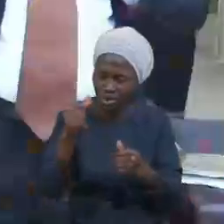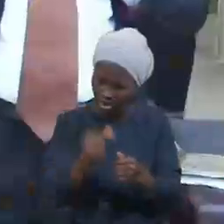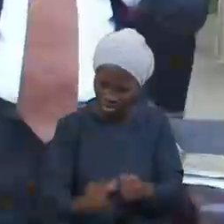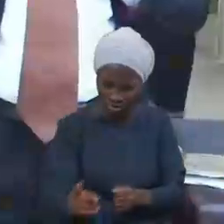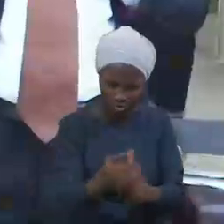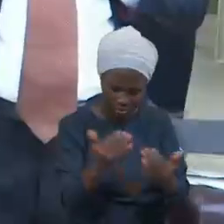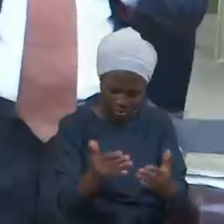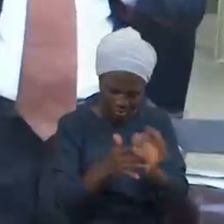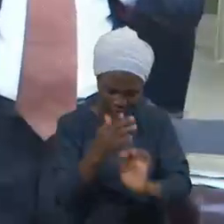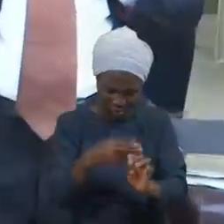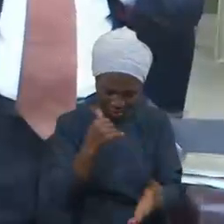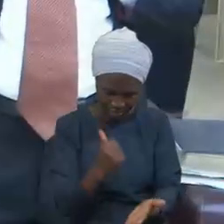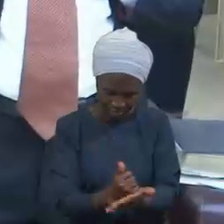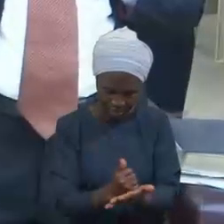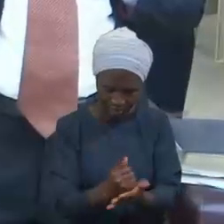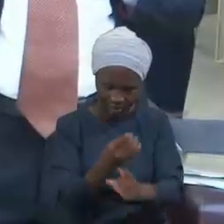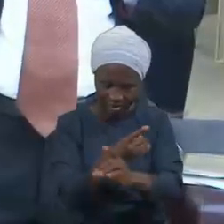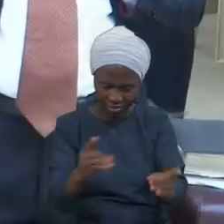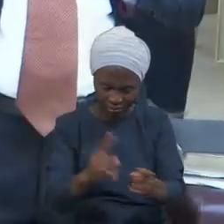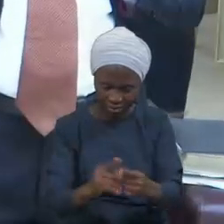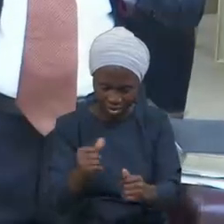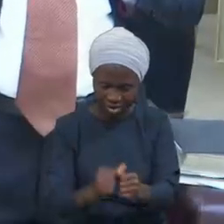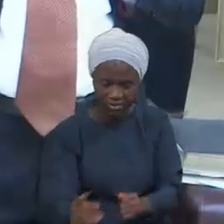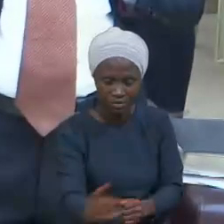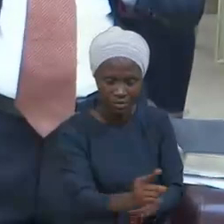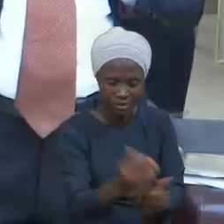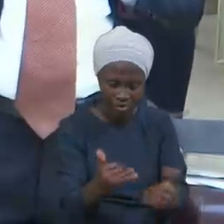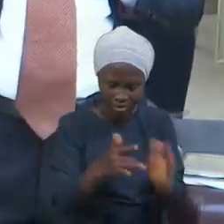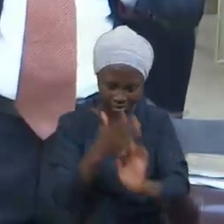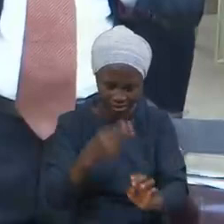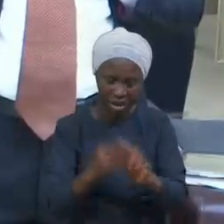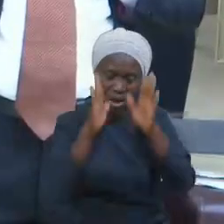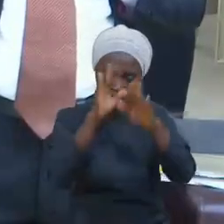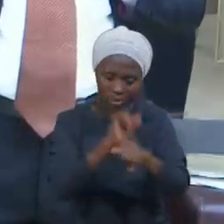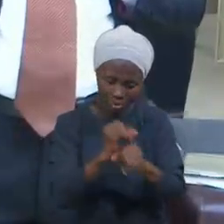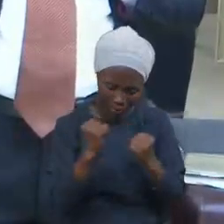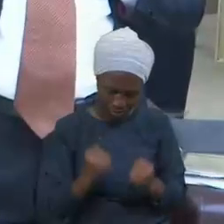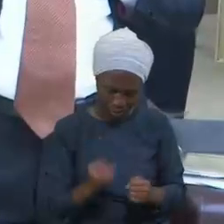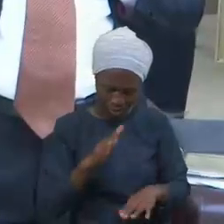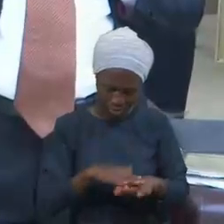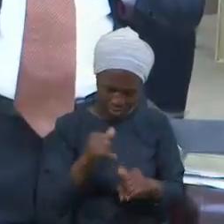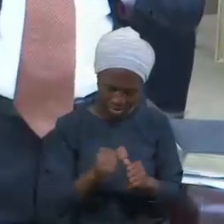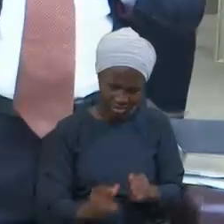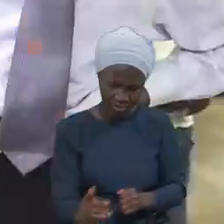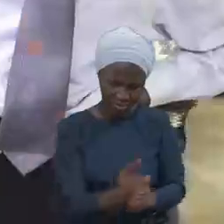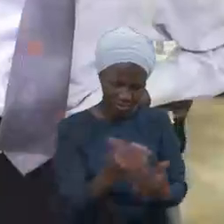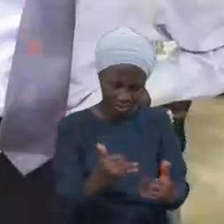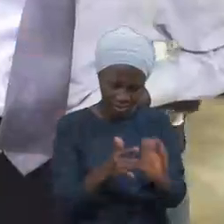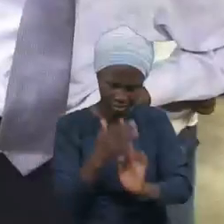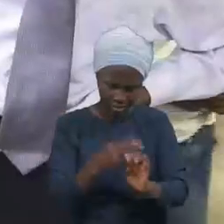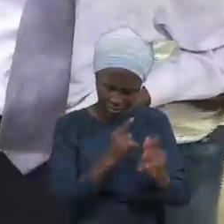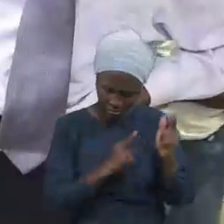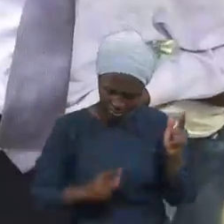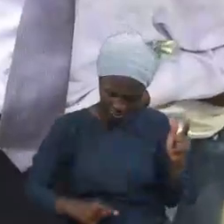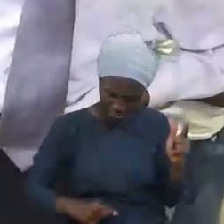now. Deliverance to everyone now. Miracle power upon everyone now.